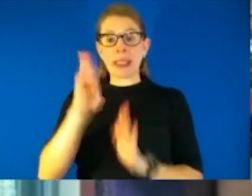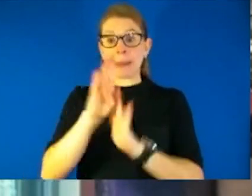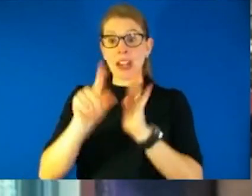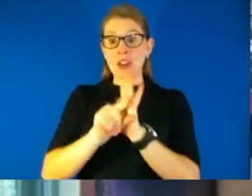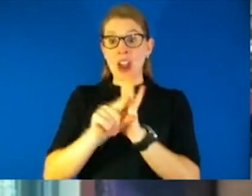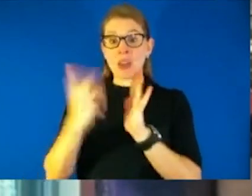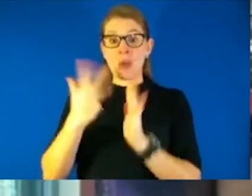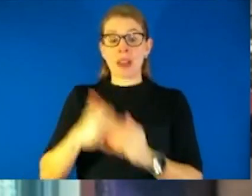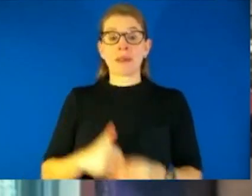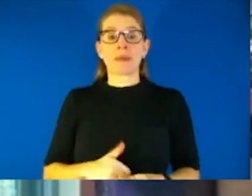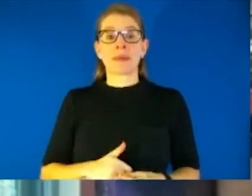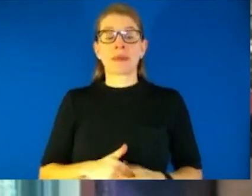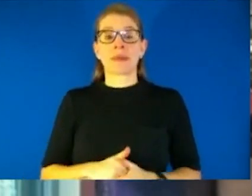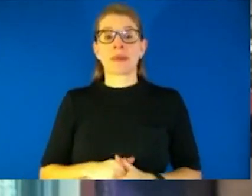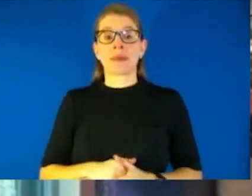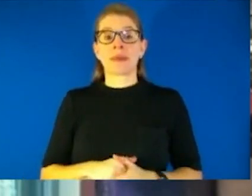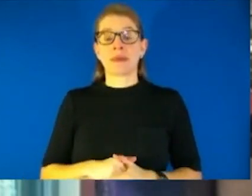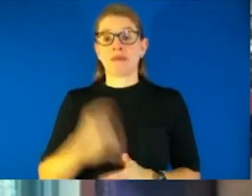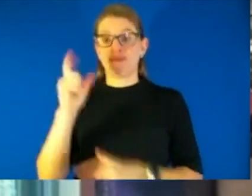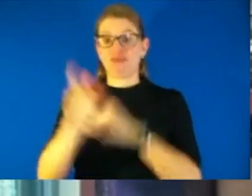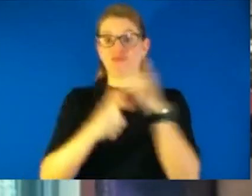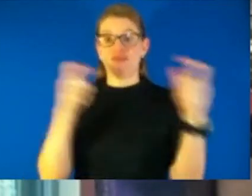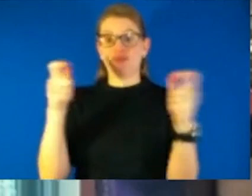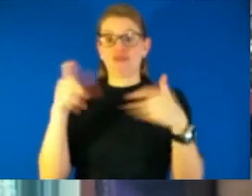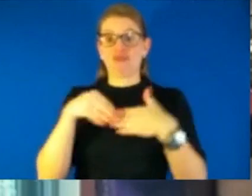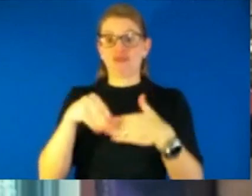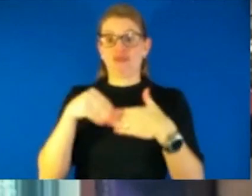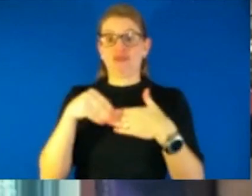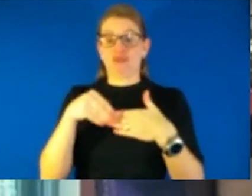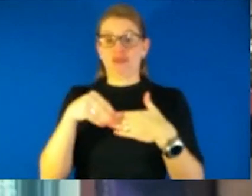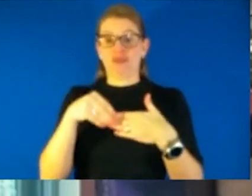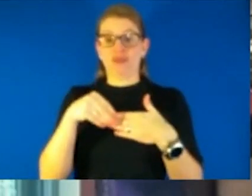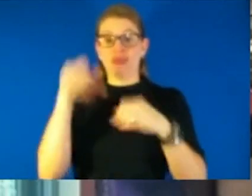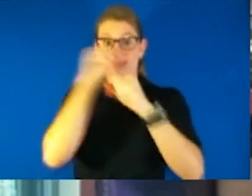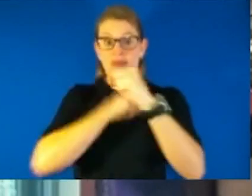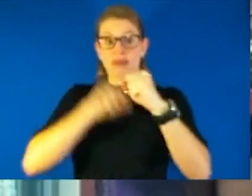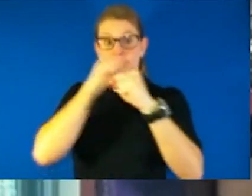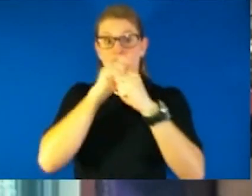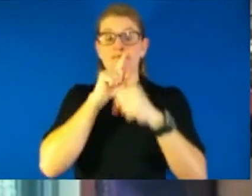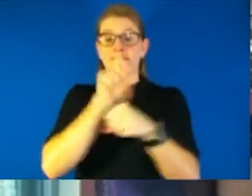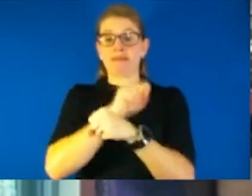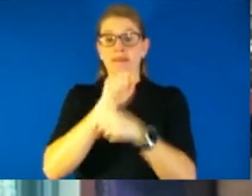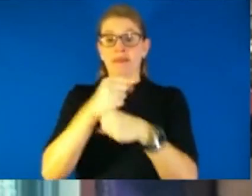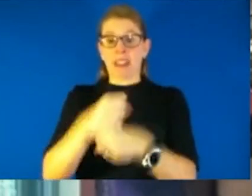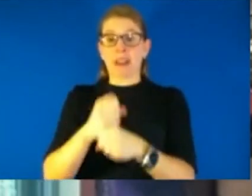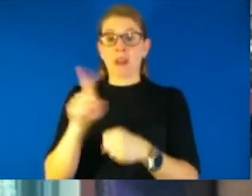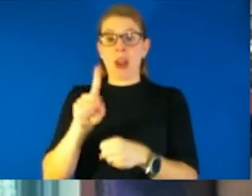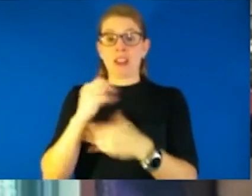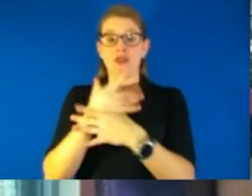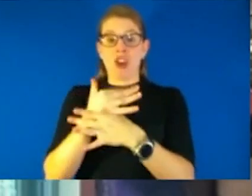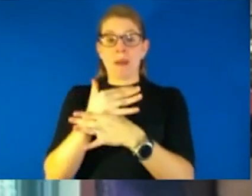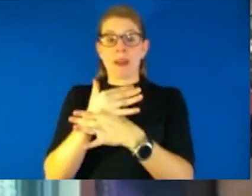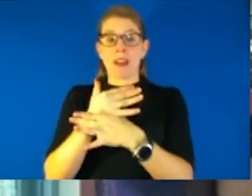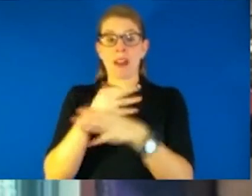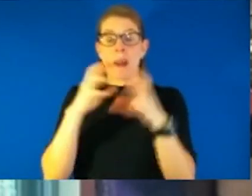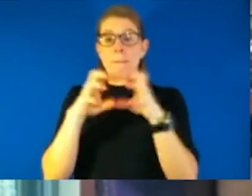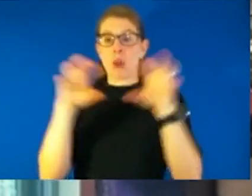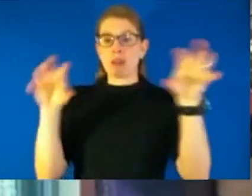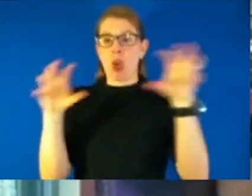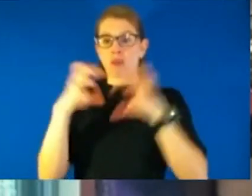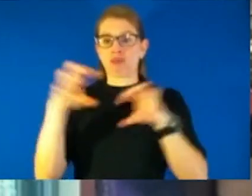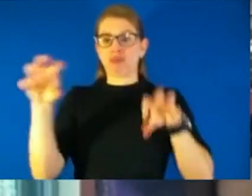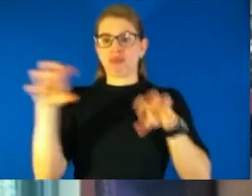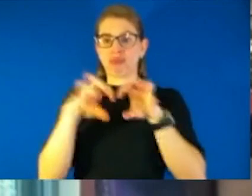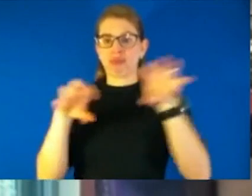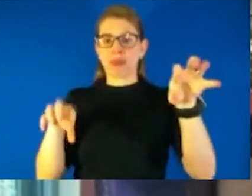is a large plastic mosquito, actually made in Germany. It all pulls apart. It's a